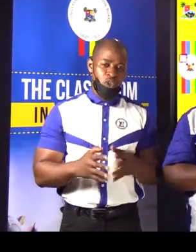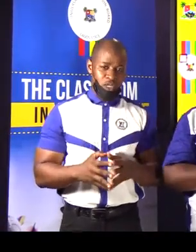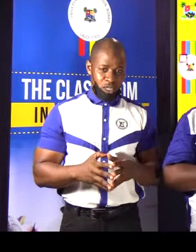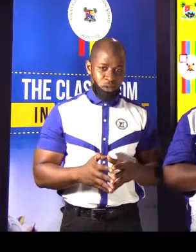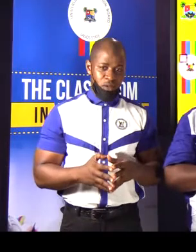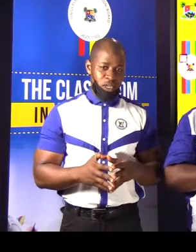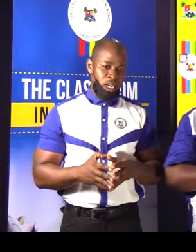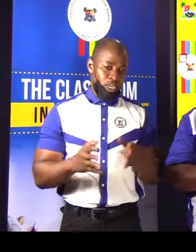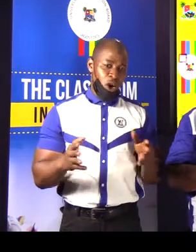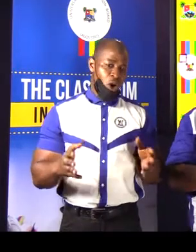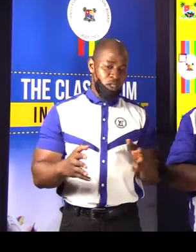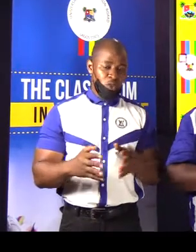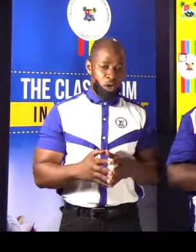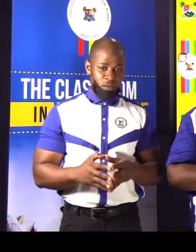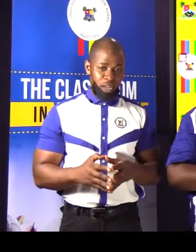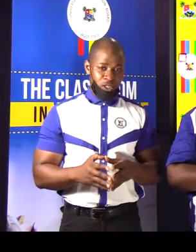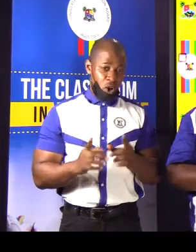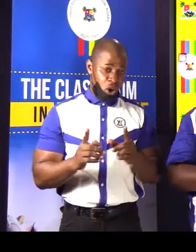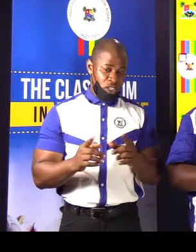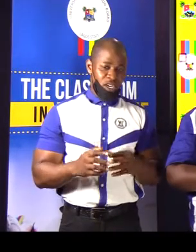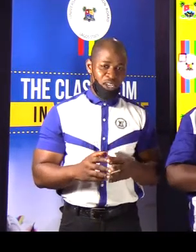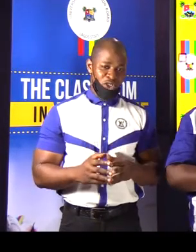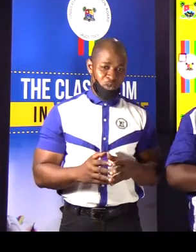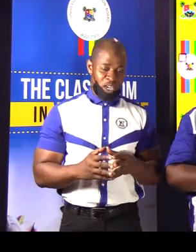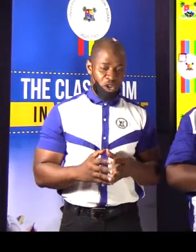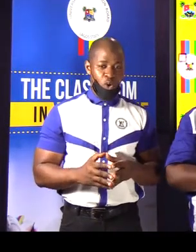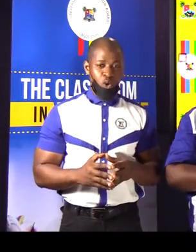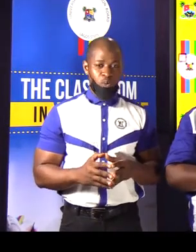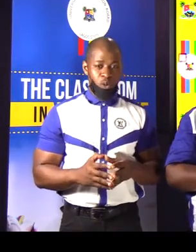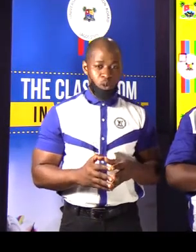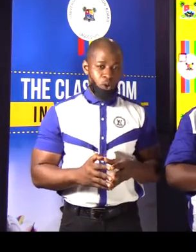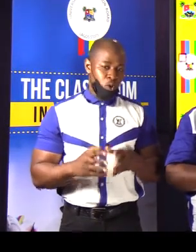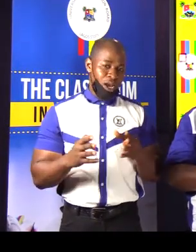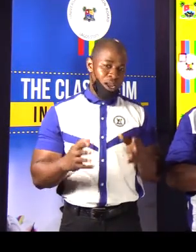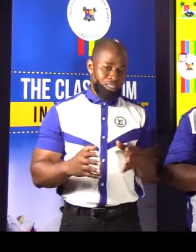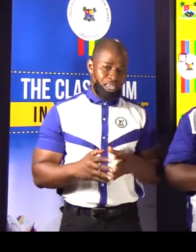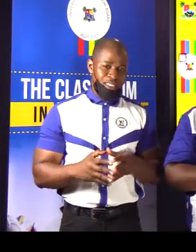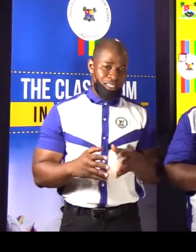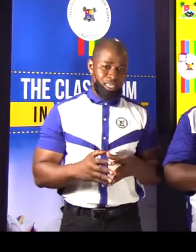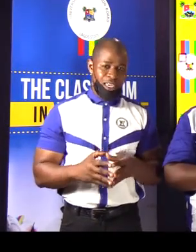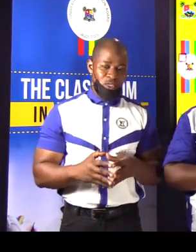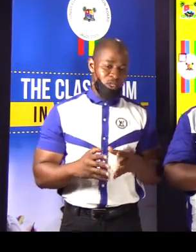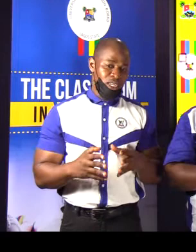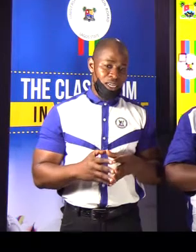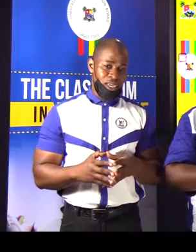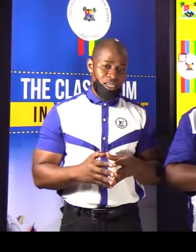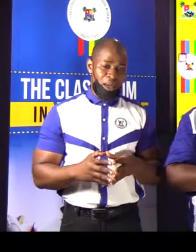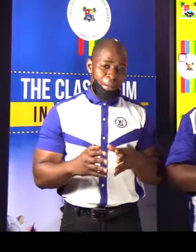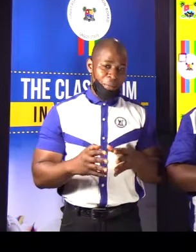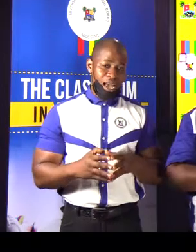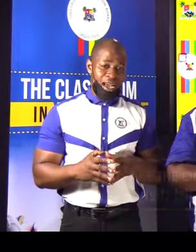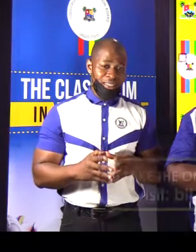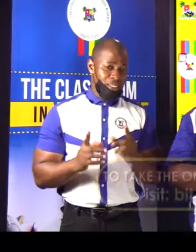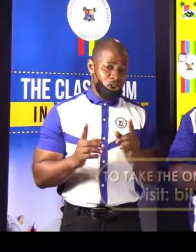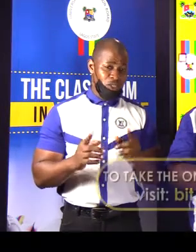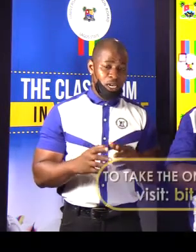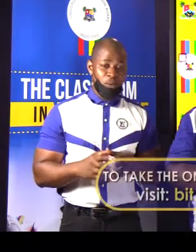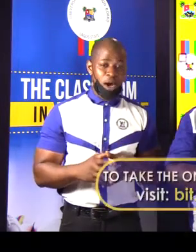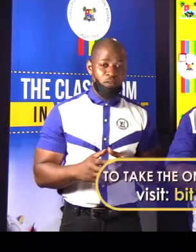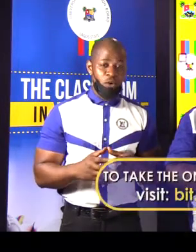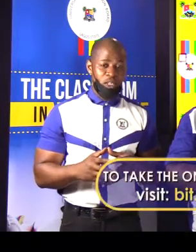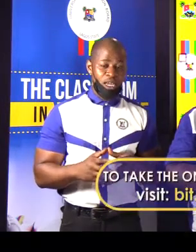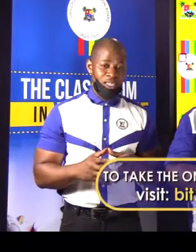can hone your skills in all that you have learned on the classroom in your home. You can access these tests using the link